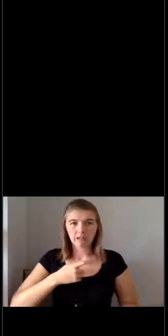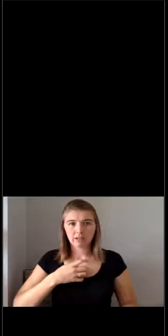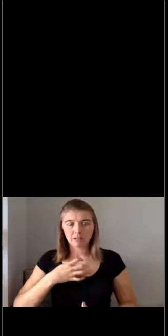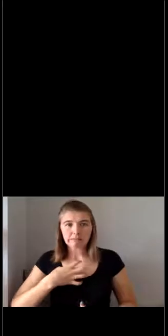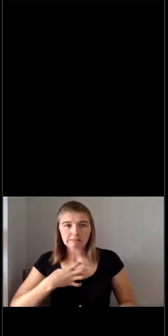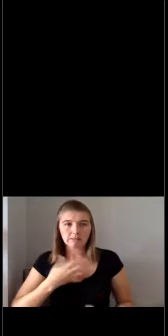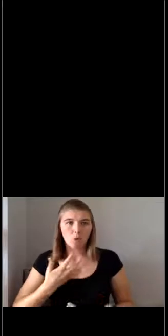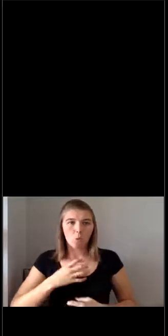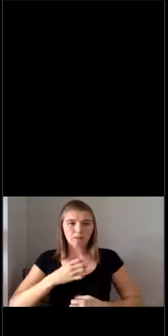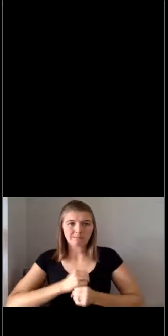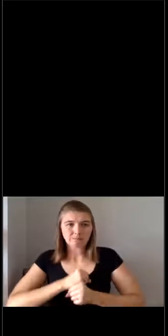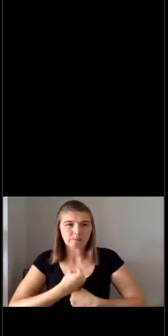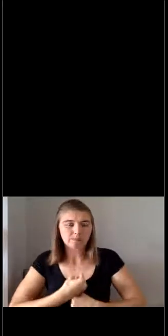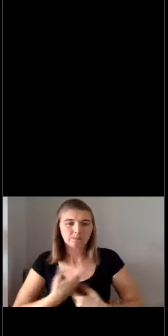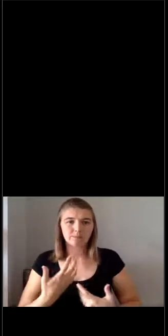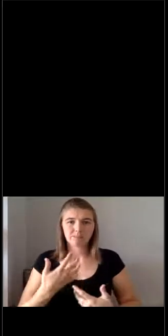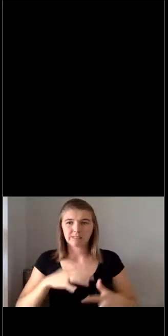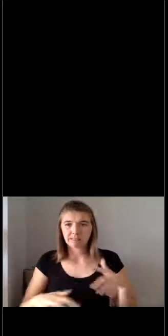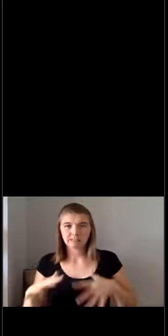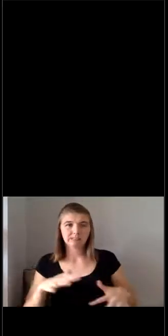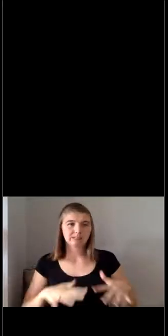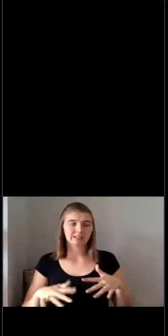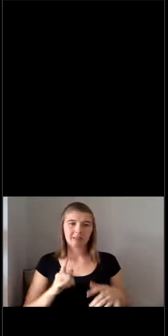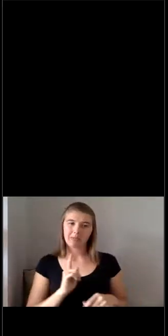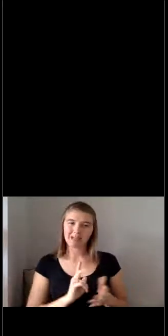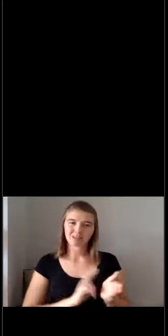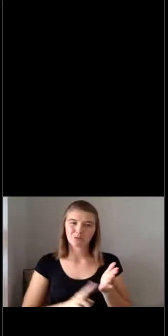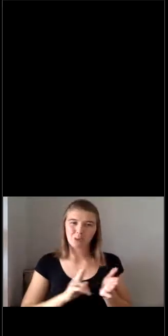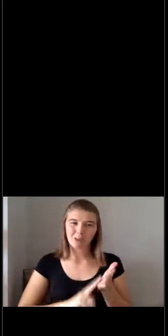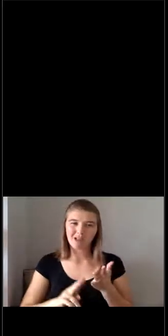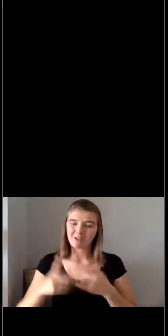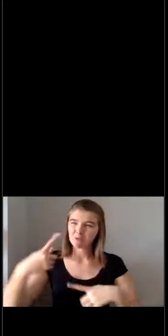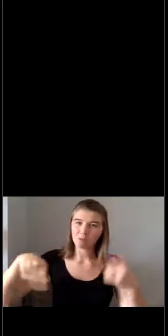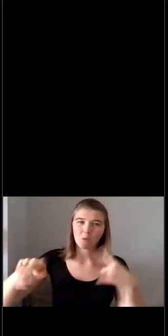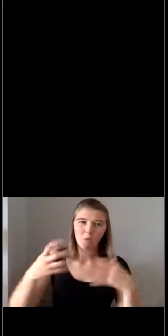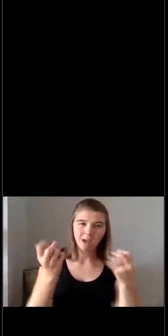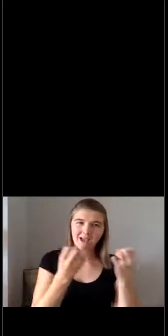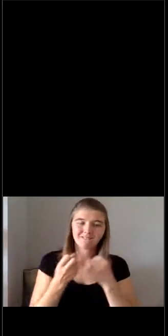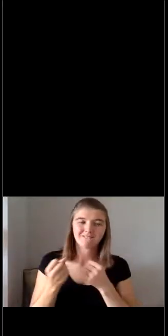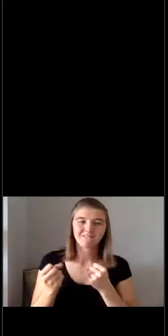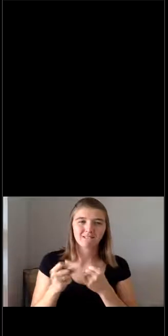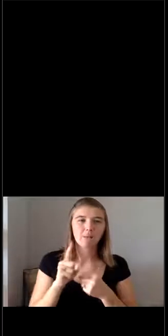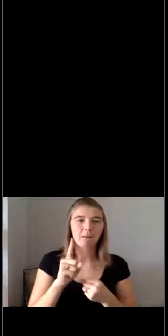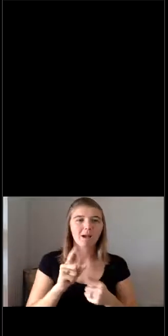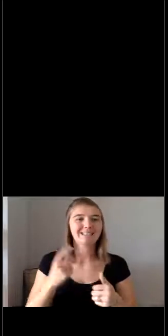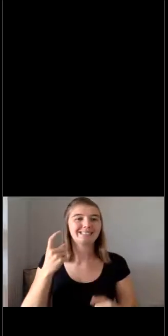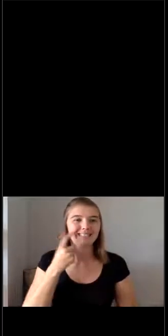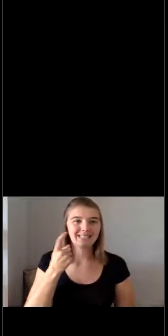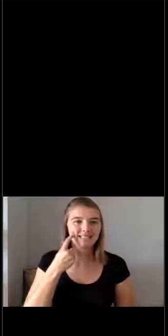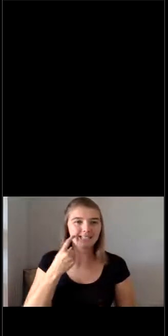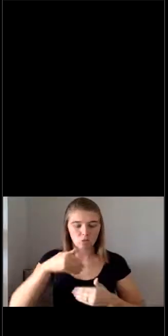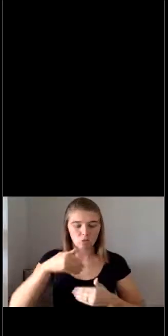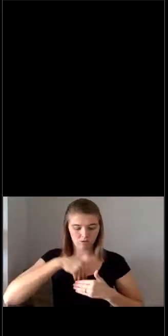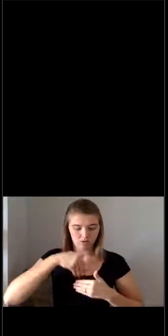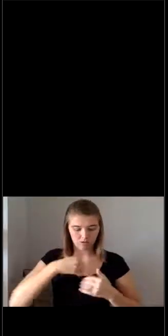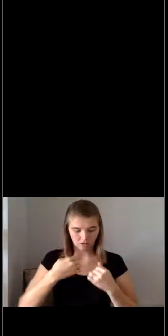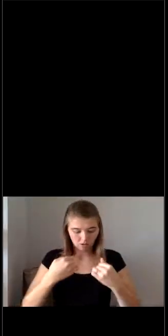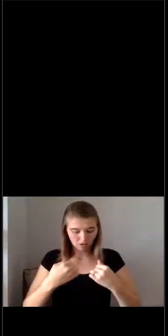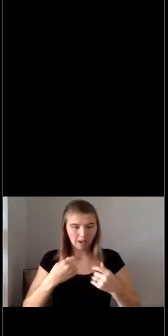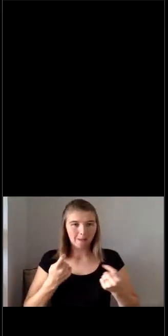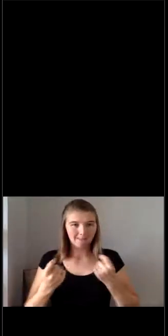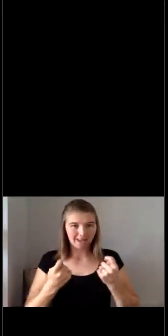what's going on in ourselves than it is trying to manage all the other conditions and situations in the world. What governments do, what our families do,